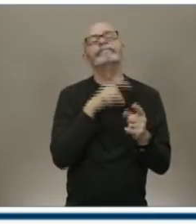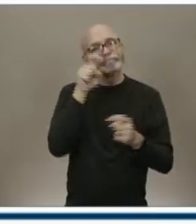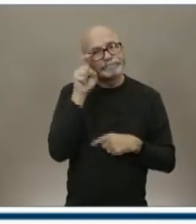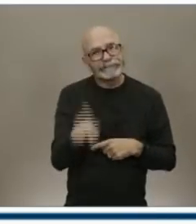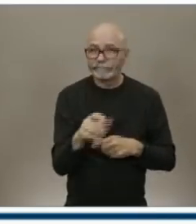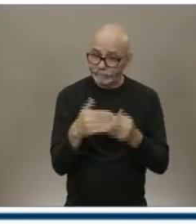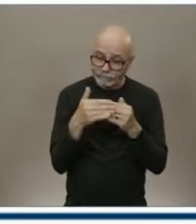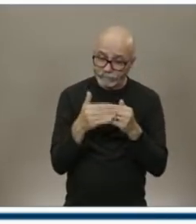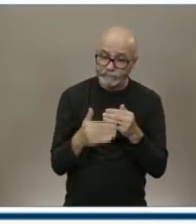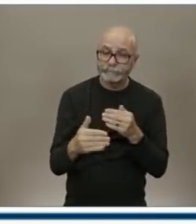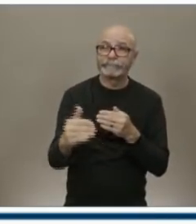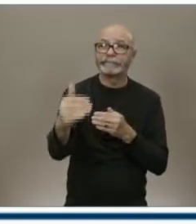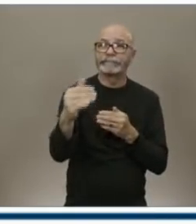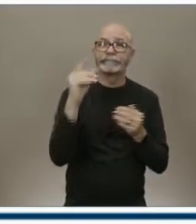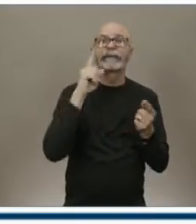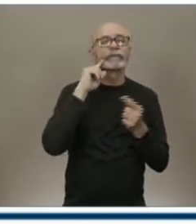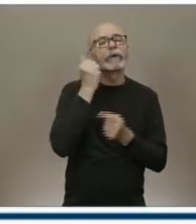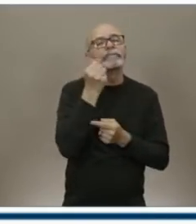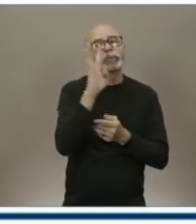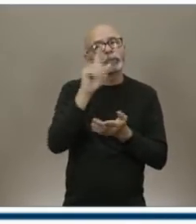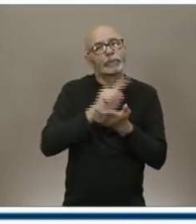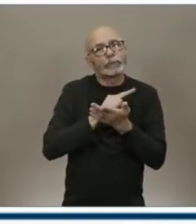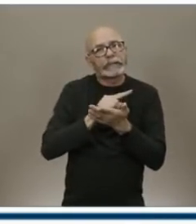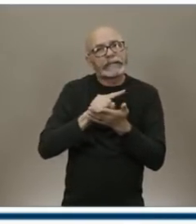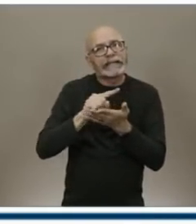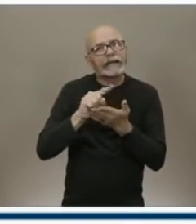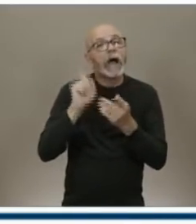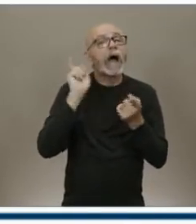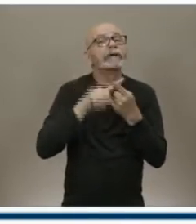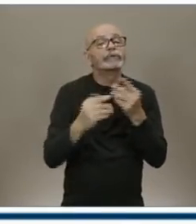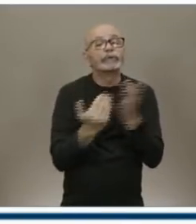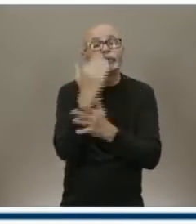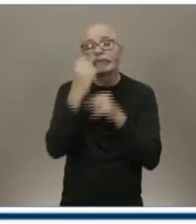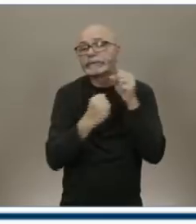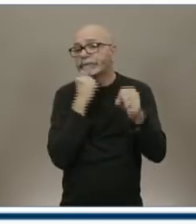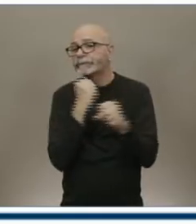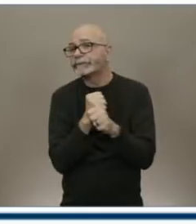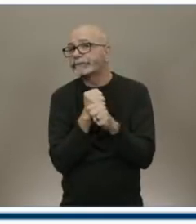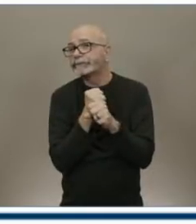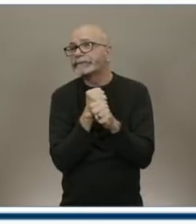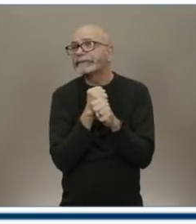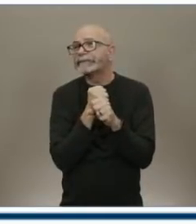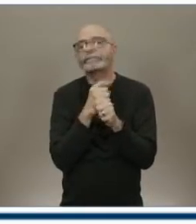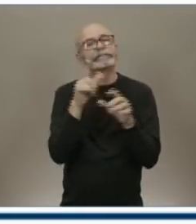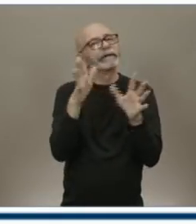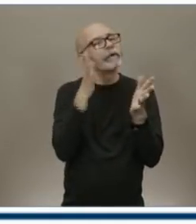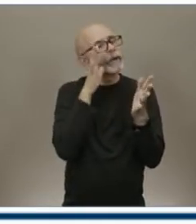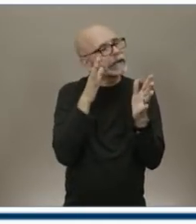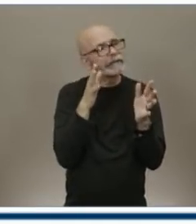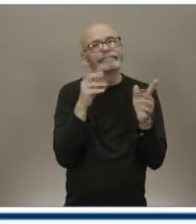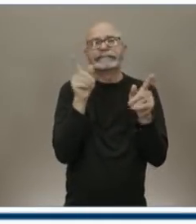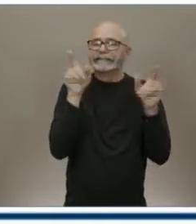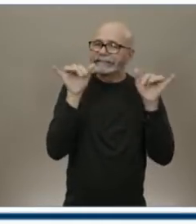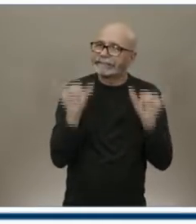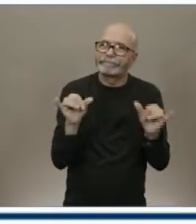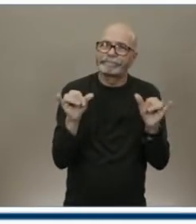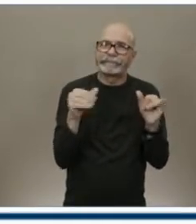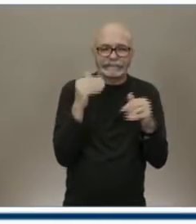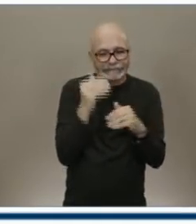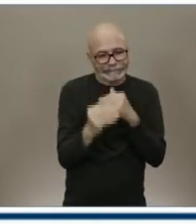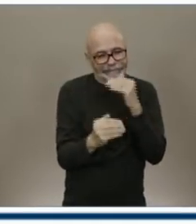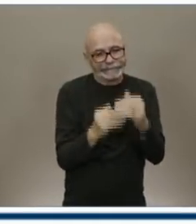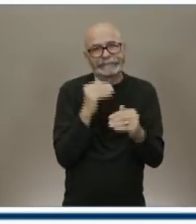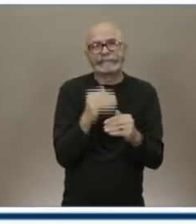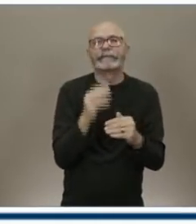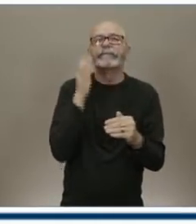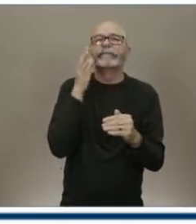weeks till we get to the other side of New Year with that same resolve, the same willingness to do the hard things that are